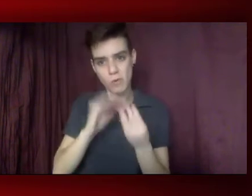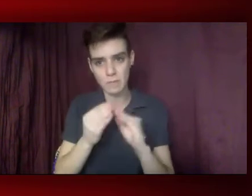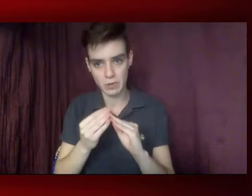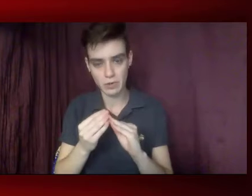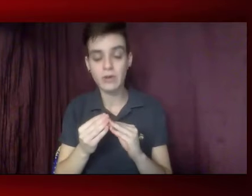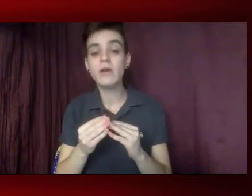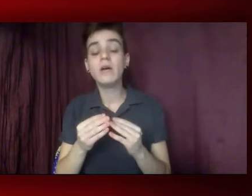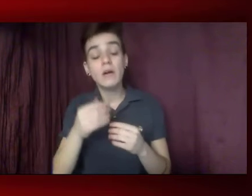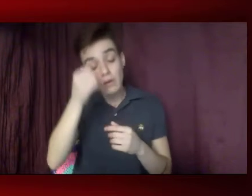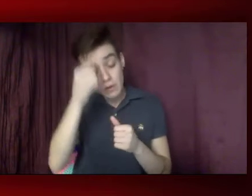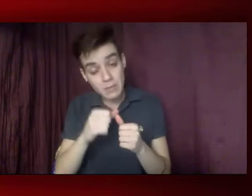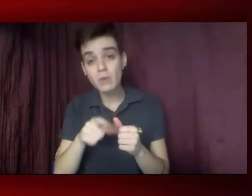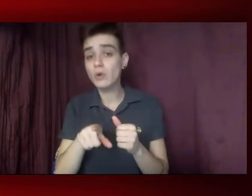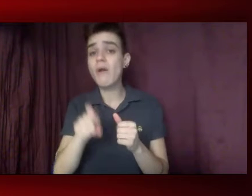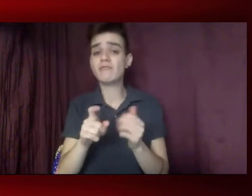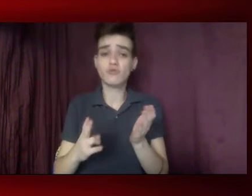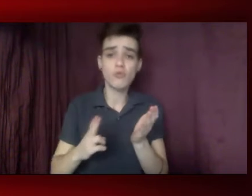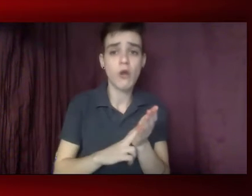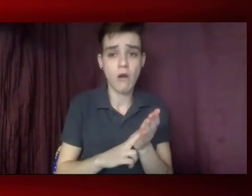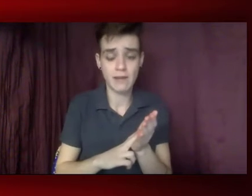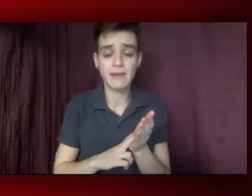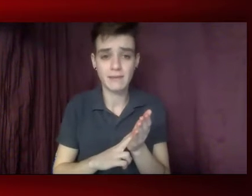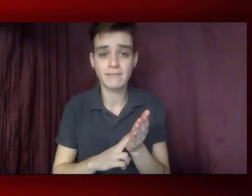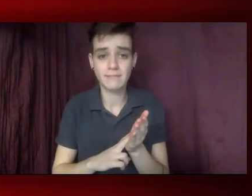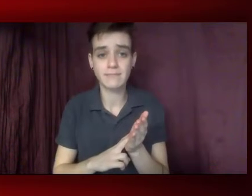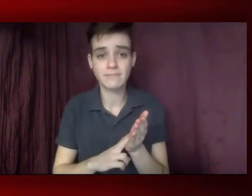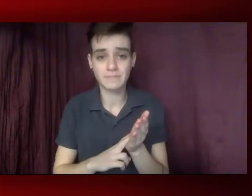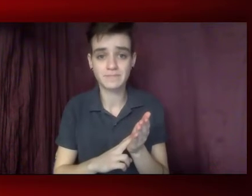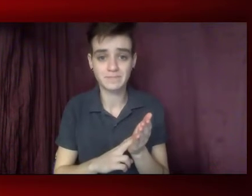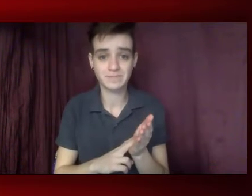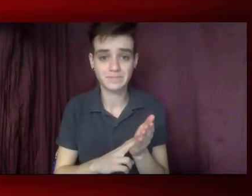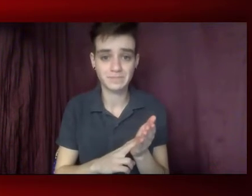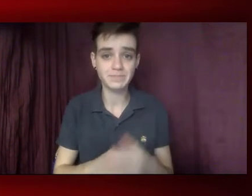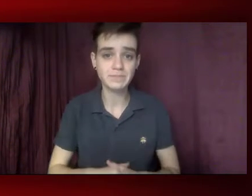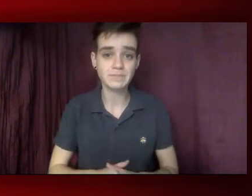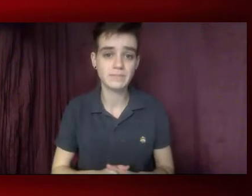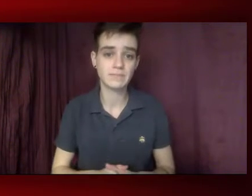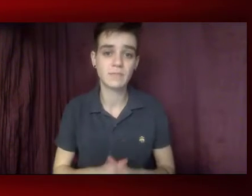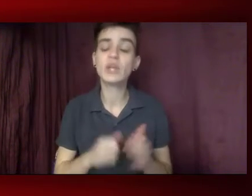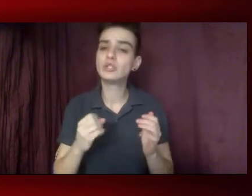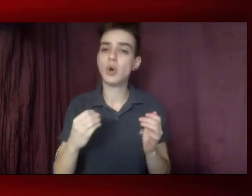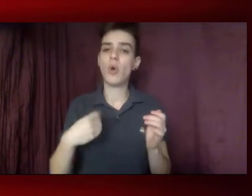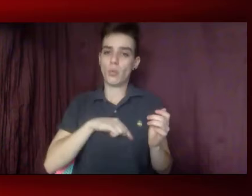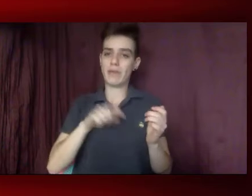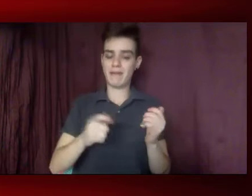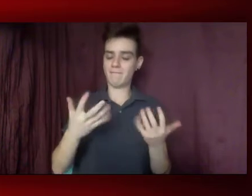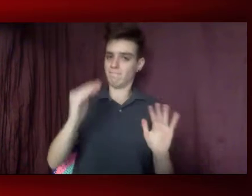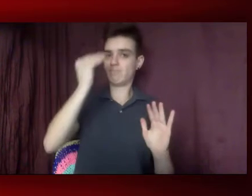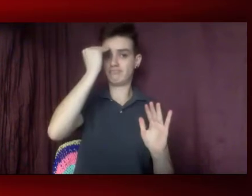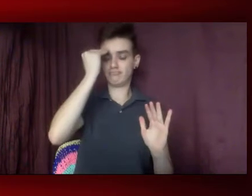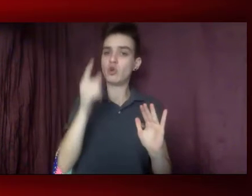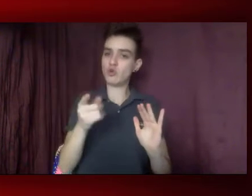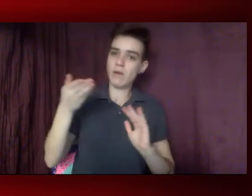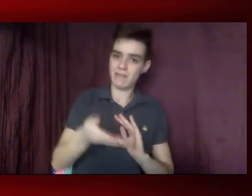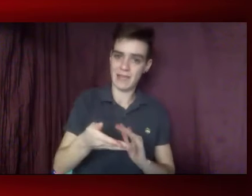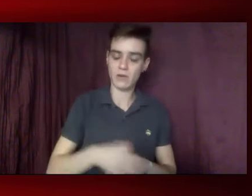log into the mobile tool and see that you've entered a cell phone number so that we know you're going to be present for meetings,